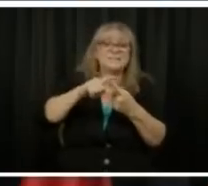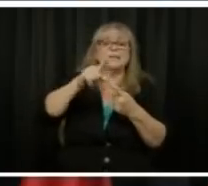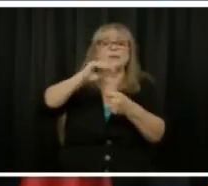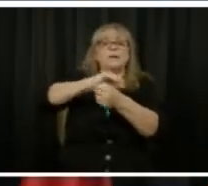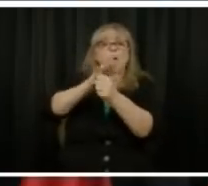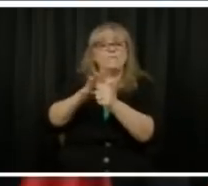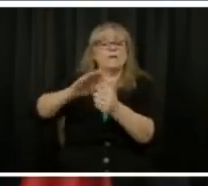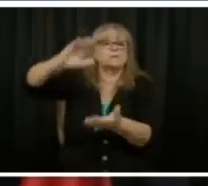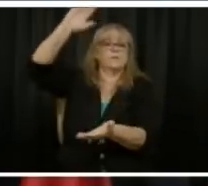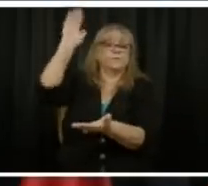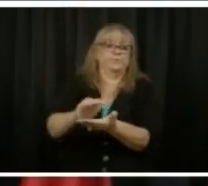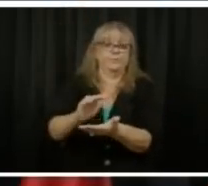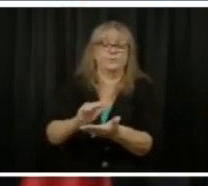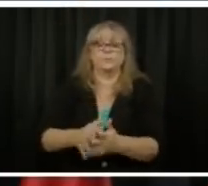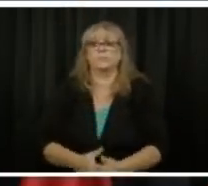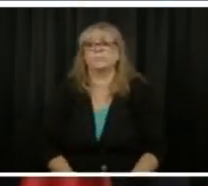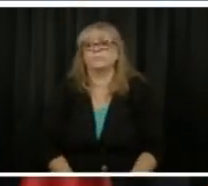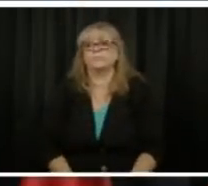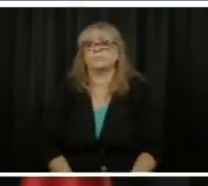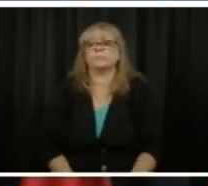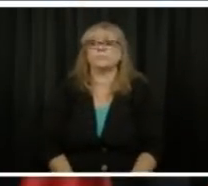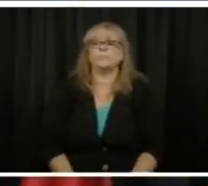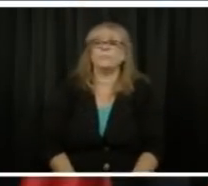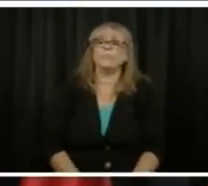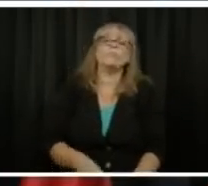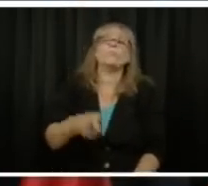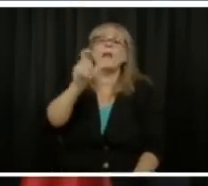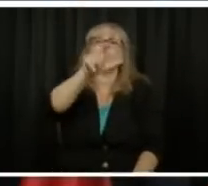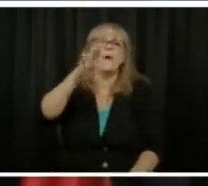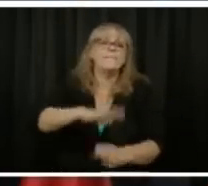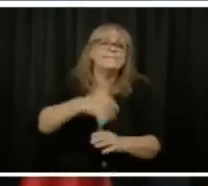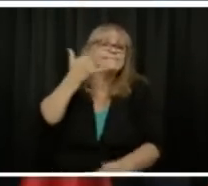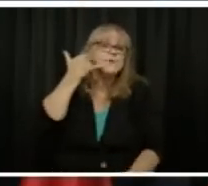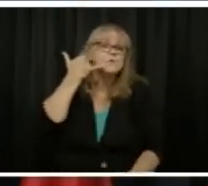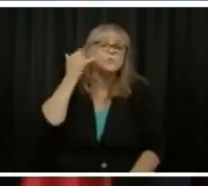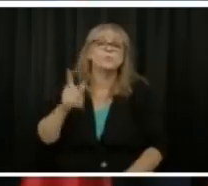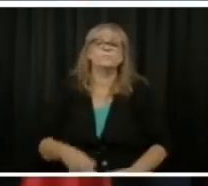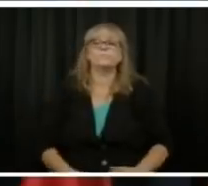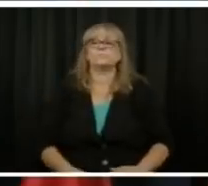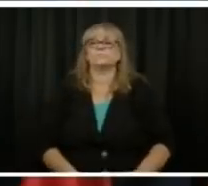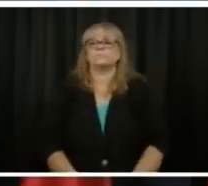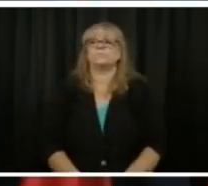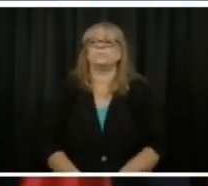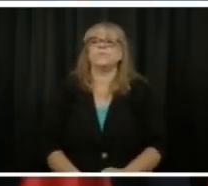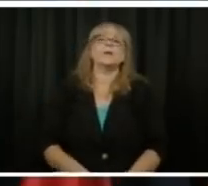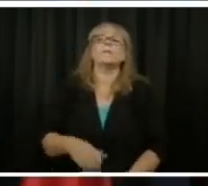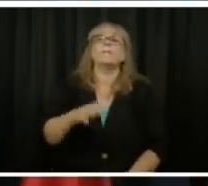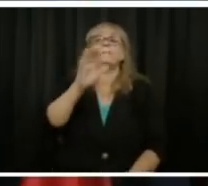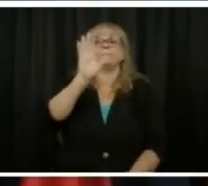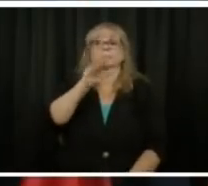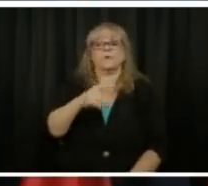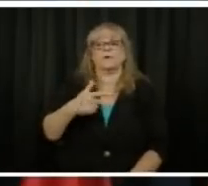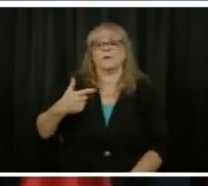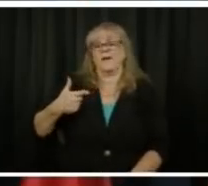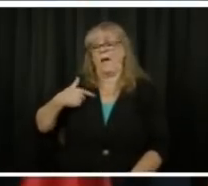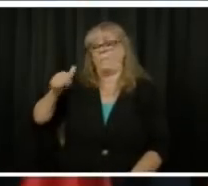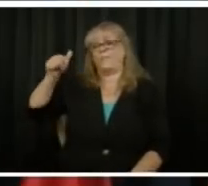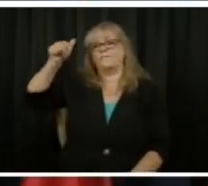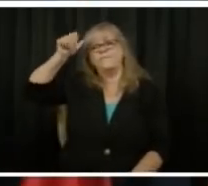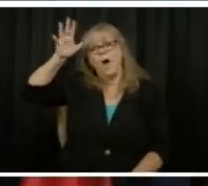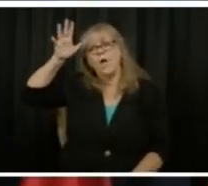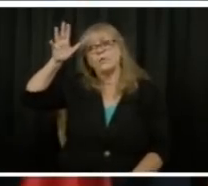Good afternoon, Governor. It's David Clue with Denver 7. As a parent, I've come to accept that good parenting can include taking some calculated risk with your